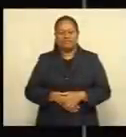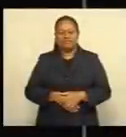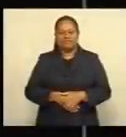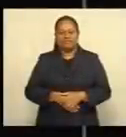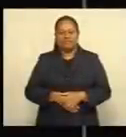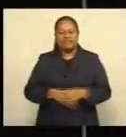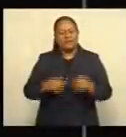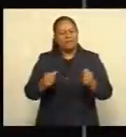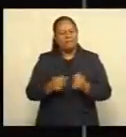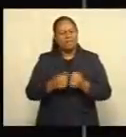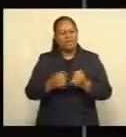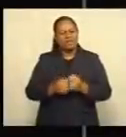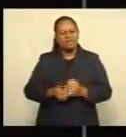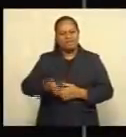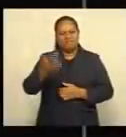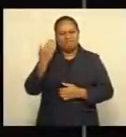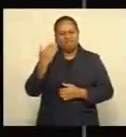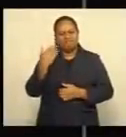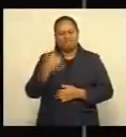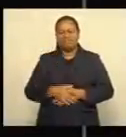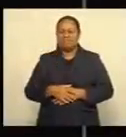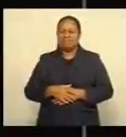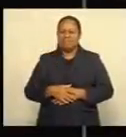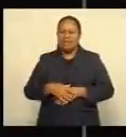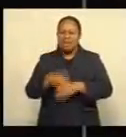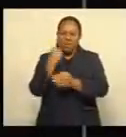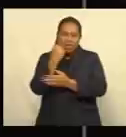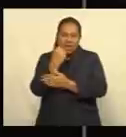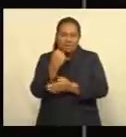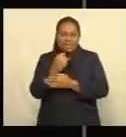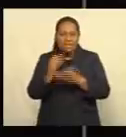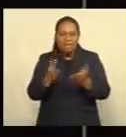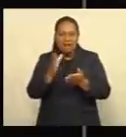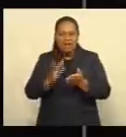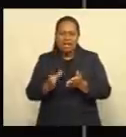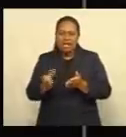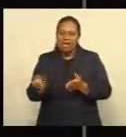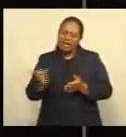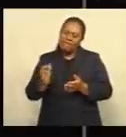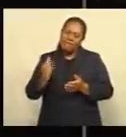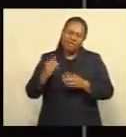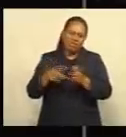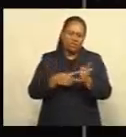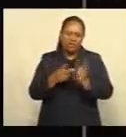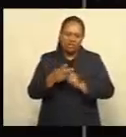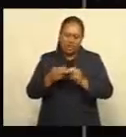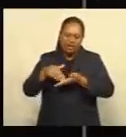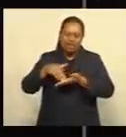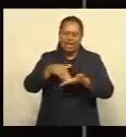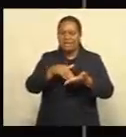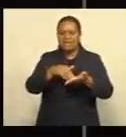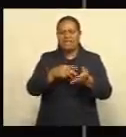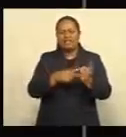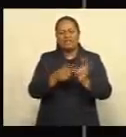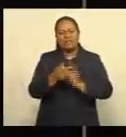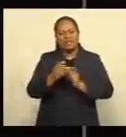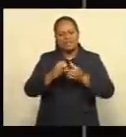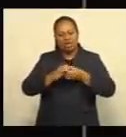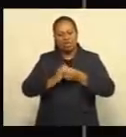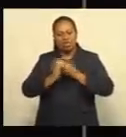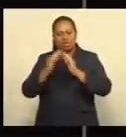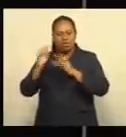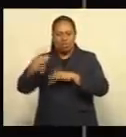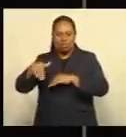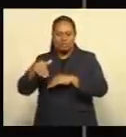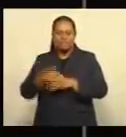Many former rugby reps return to Fiji after their career and contribute to the development of the sport back home. One such former rep